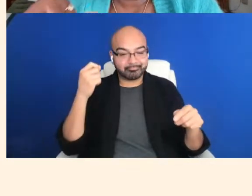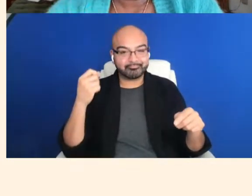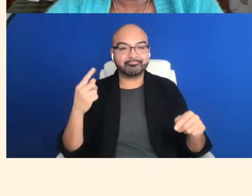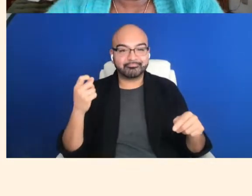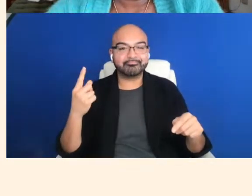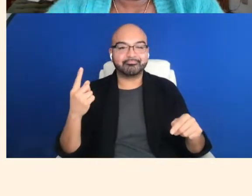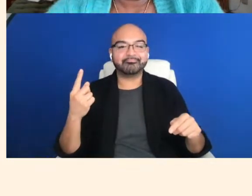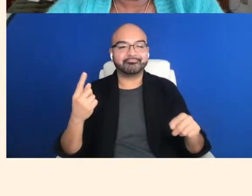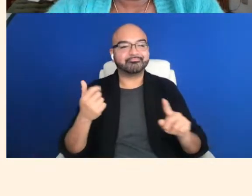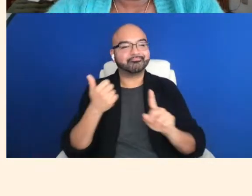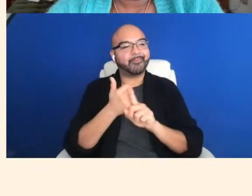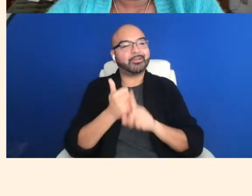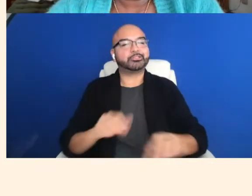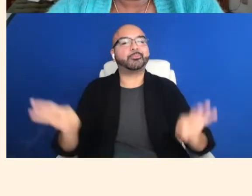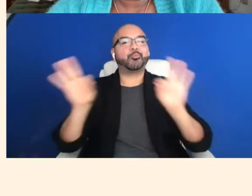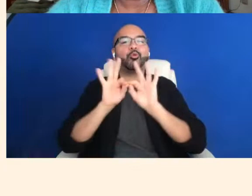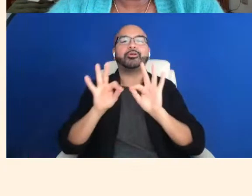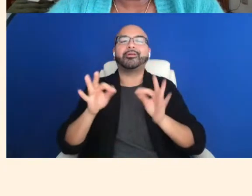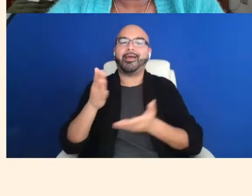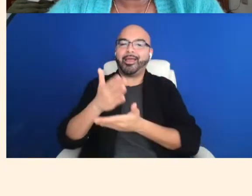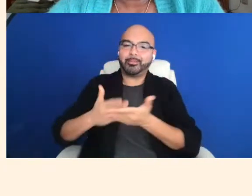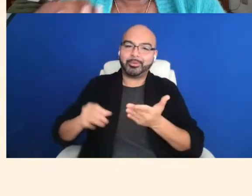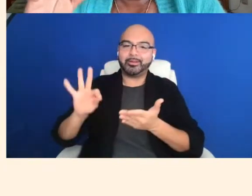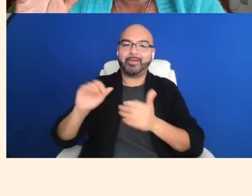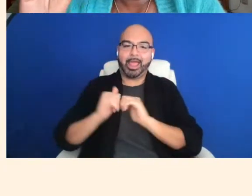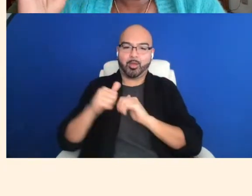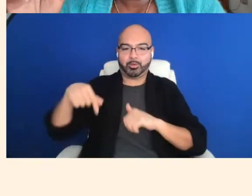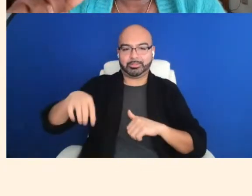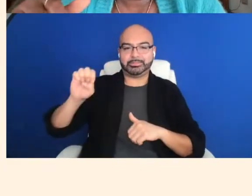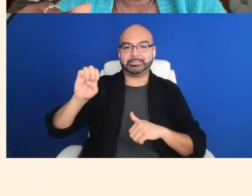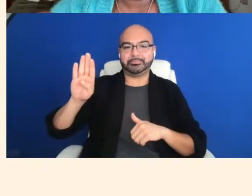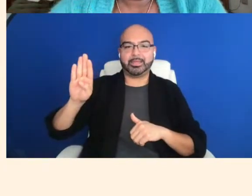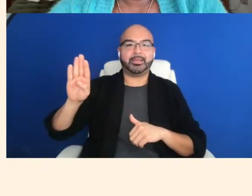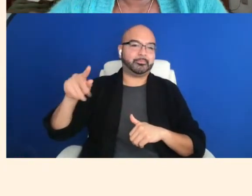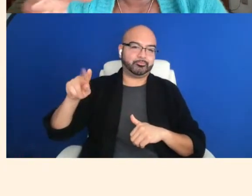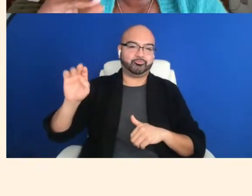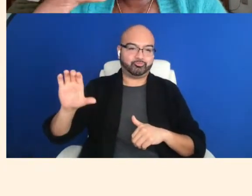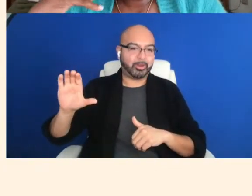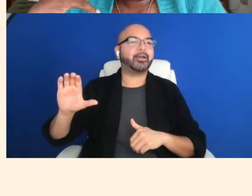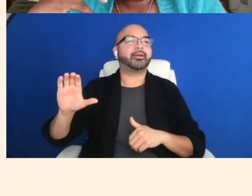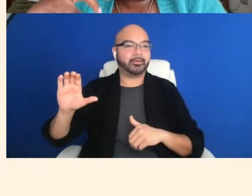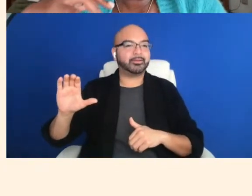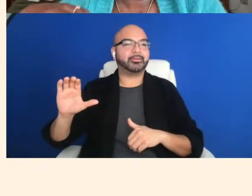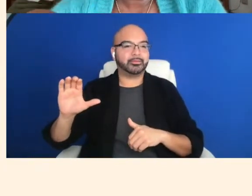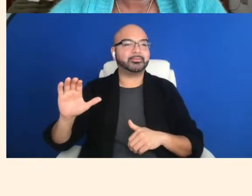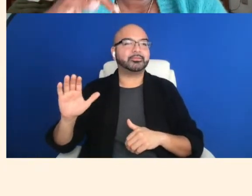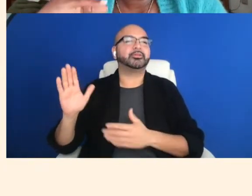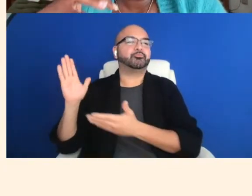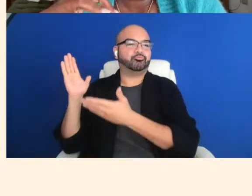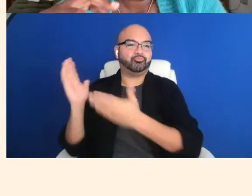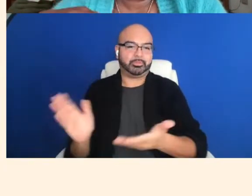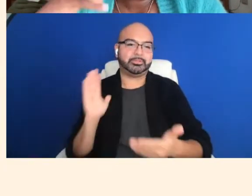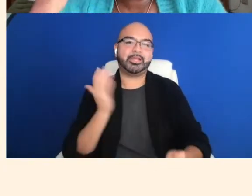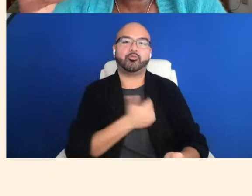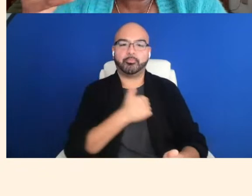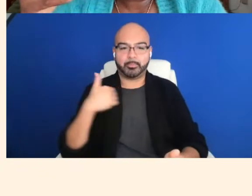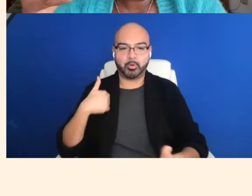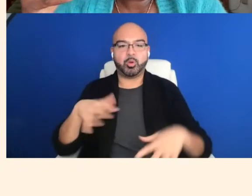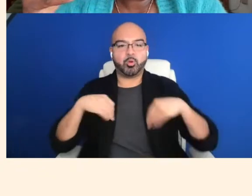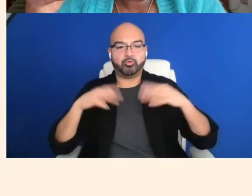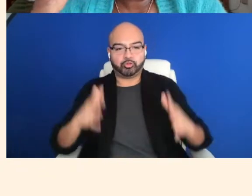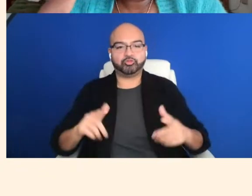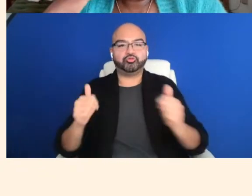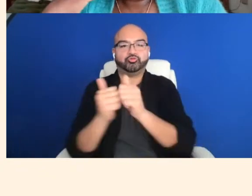critical element of how the East Bay Permanent Real Estate Cooperative brings our member owners together to create